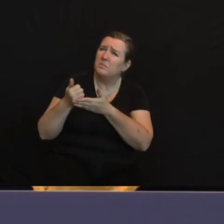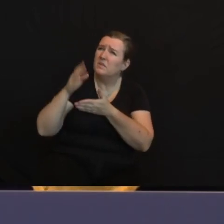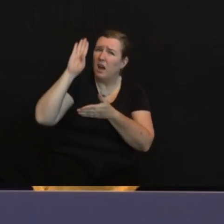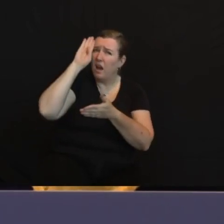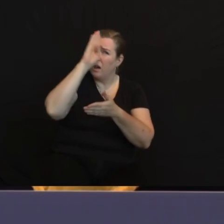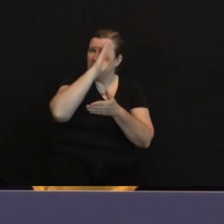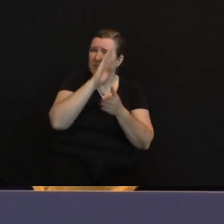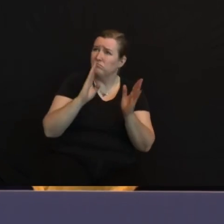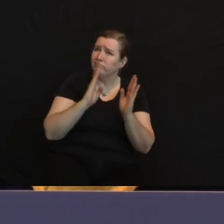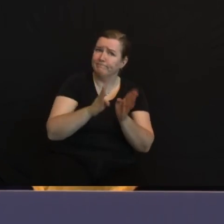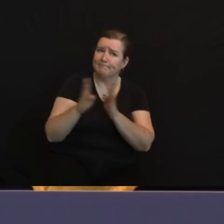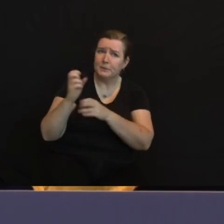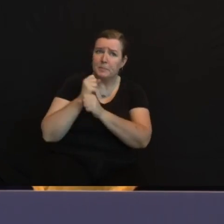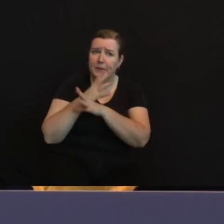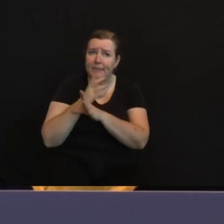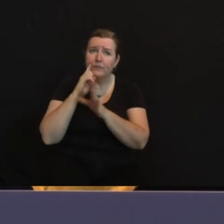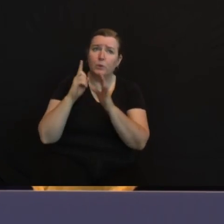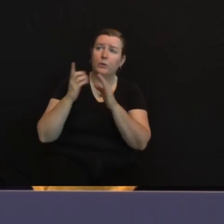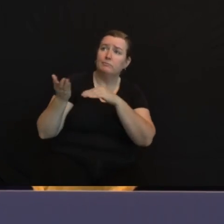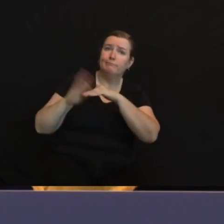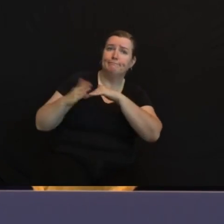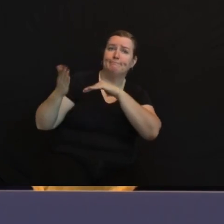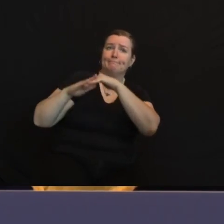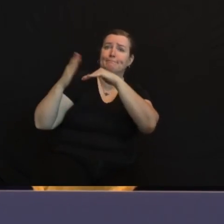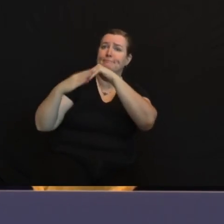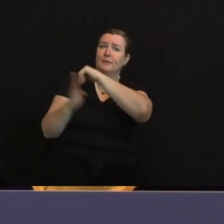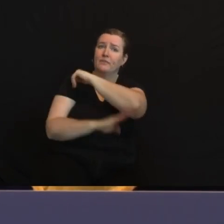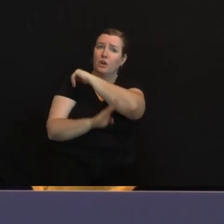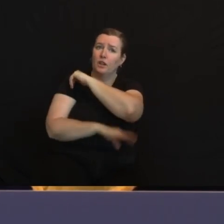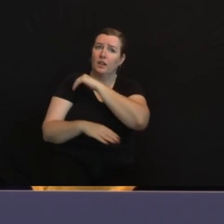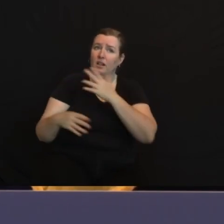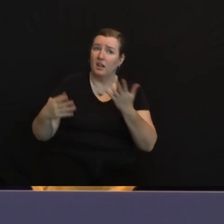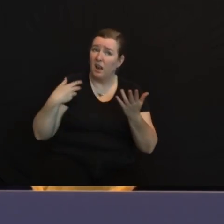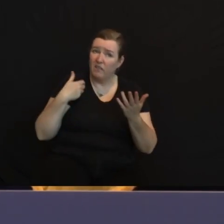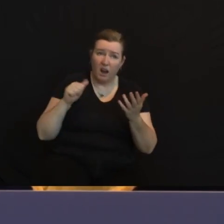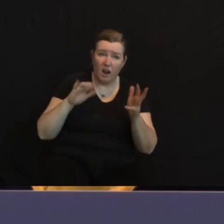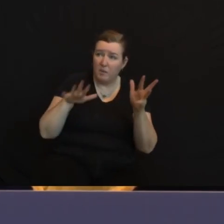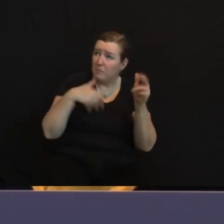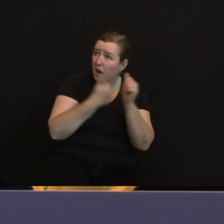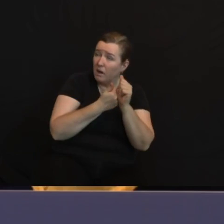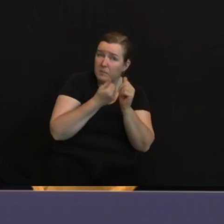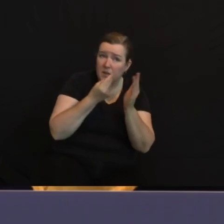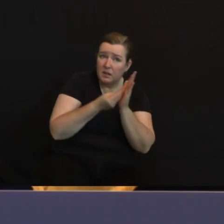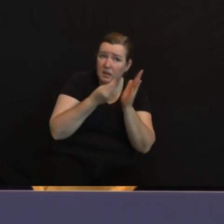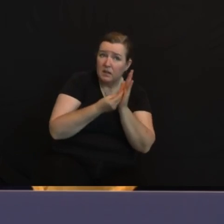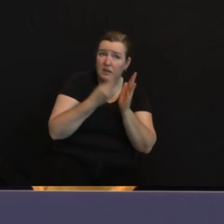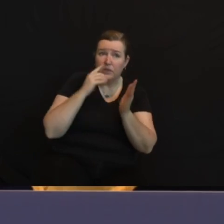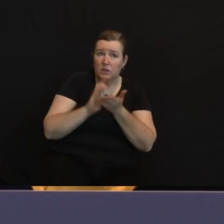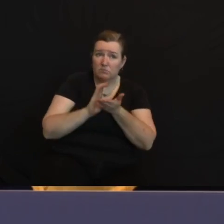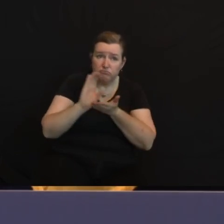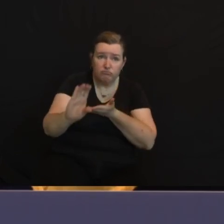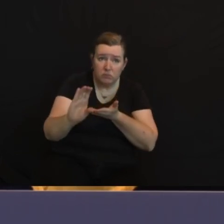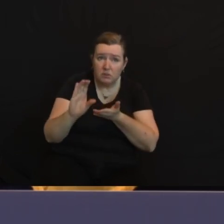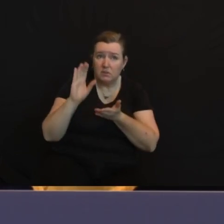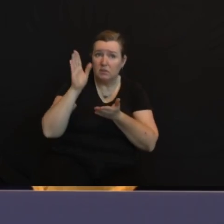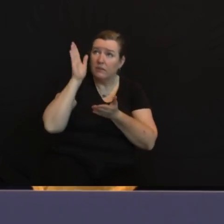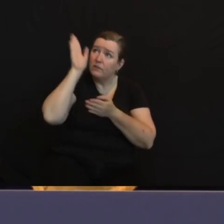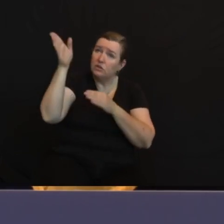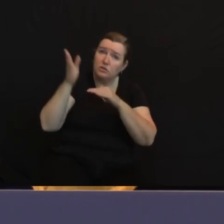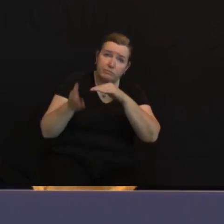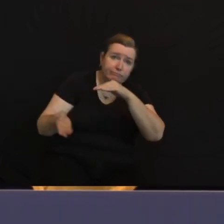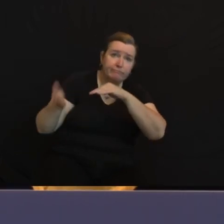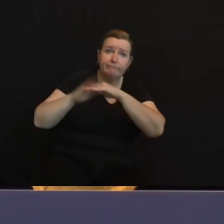fall? In particular, is there any additional funding the state is making available for this potential? For you, Governor, are